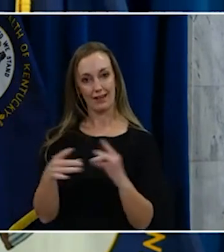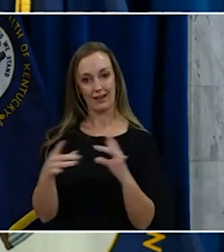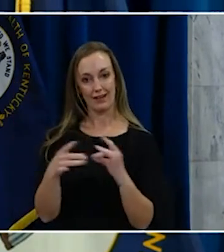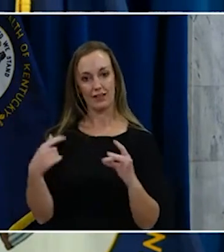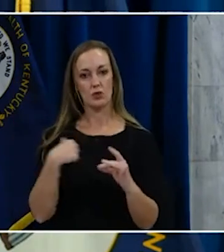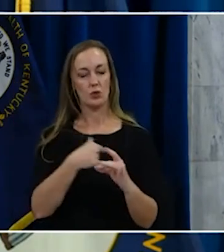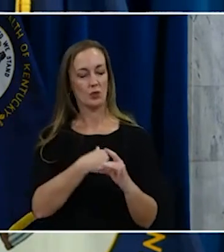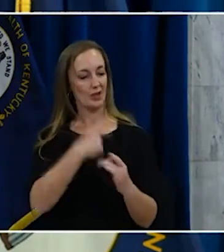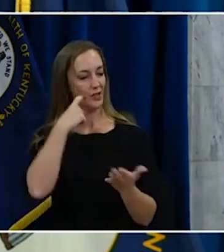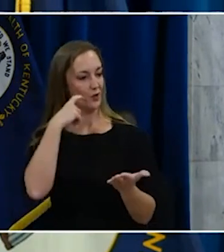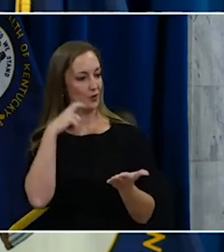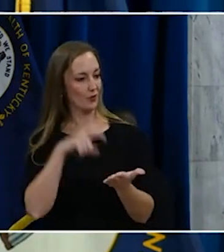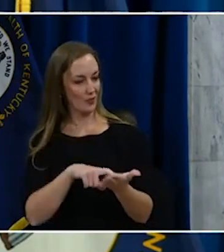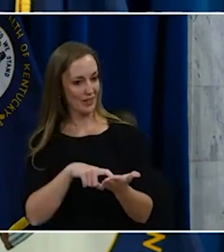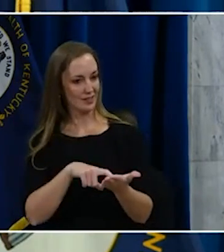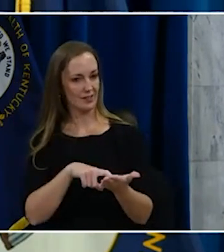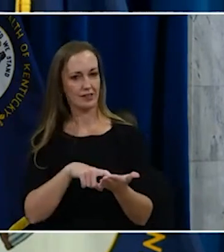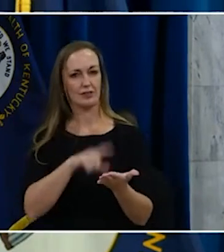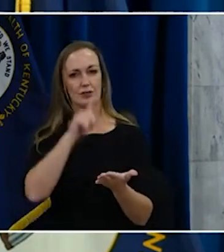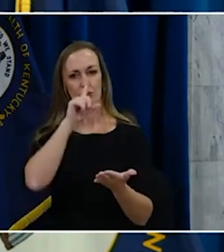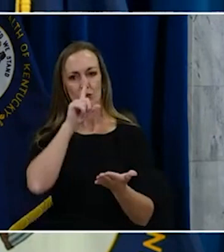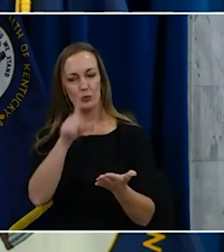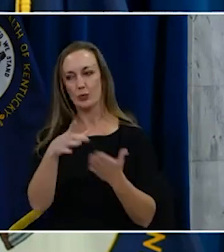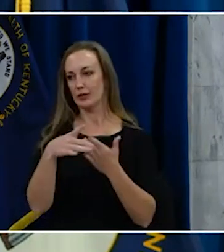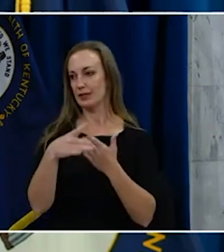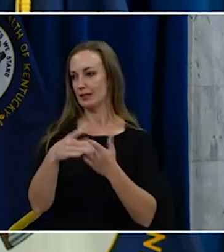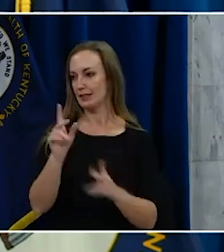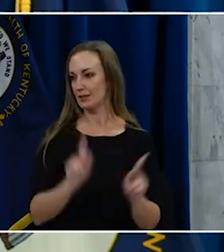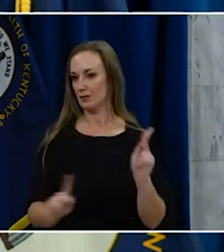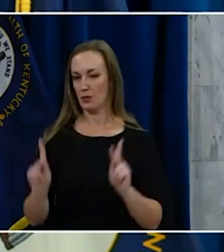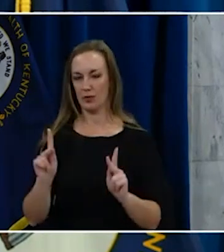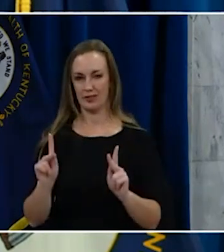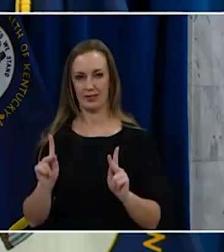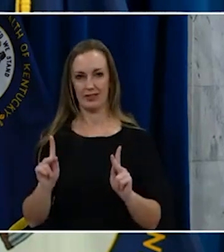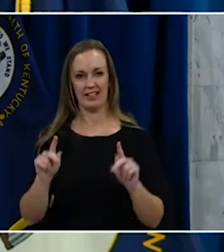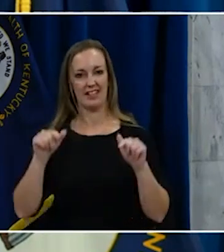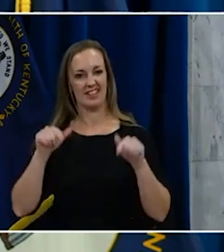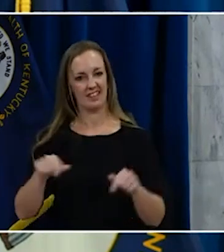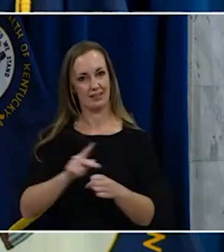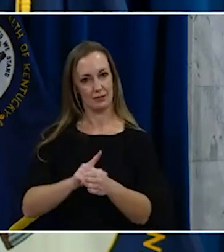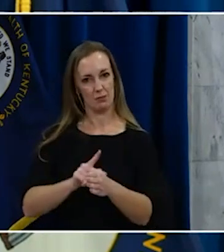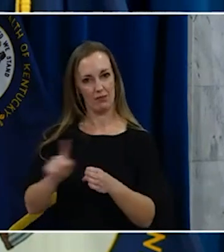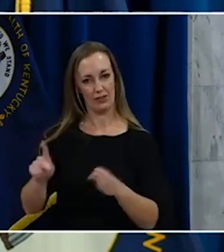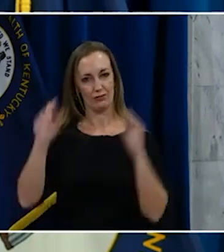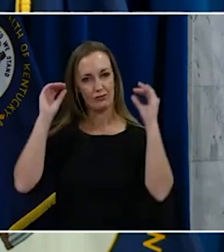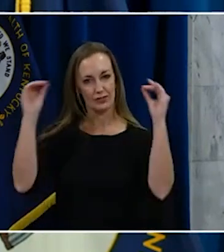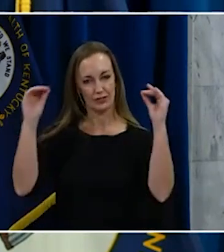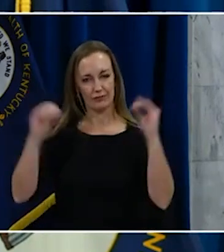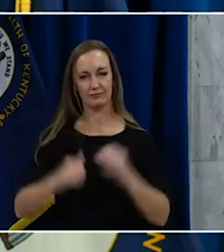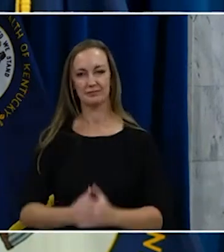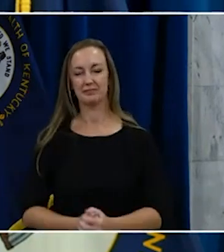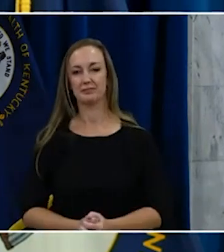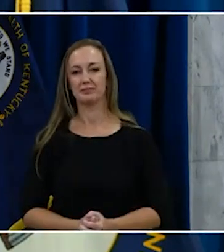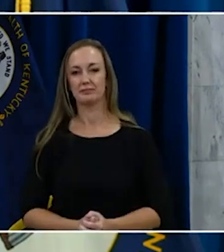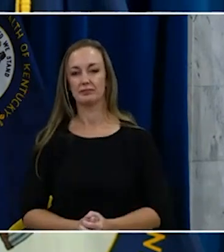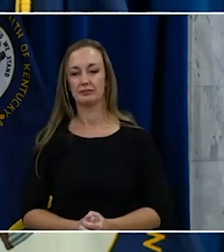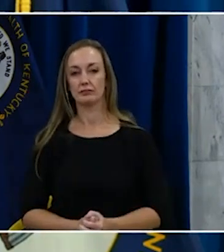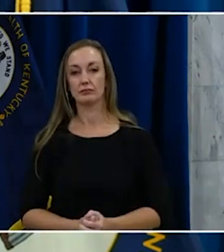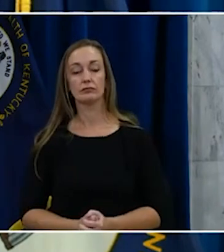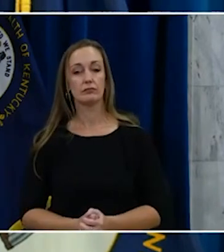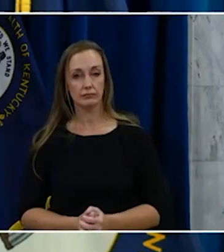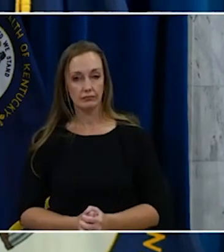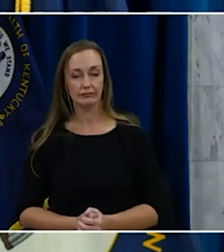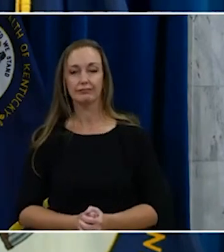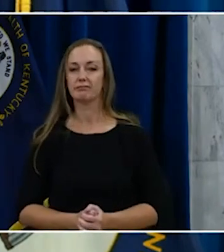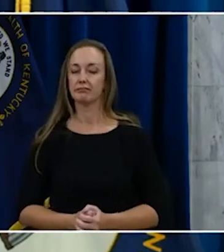are acknowledging true leaders in this profession. It is